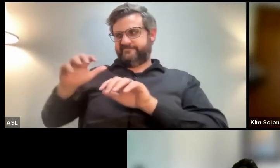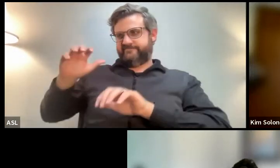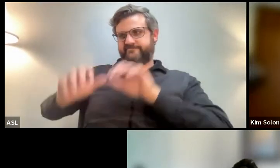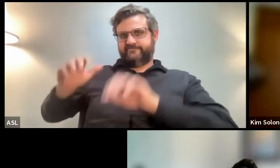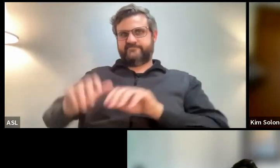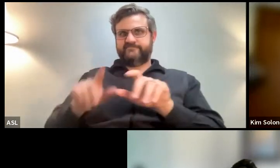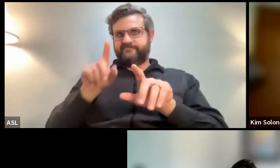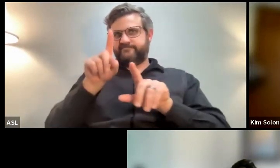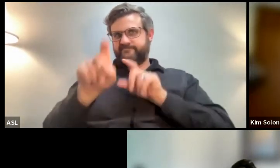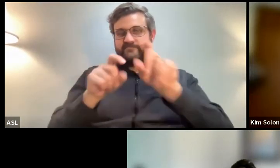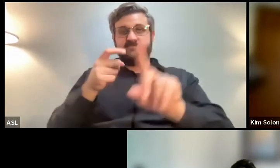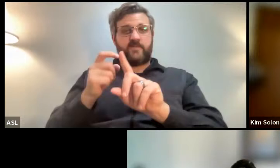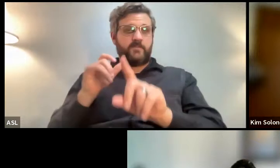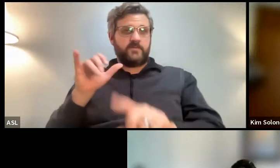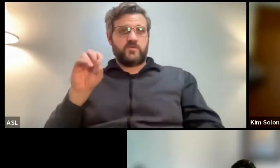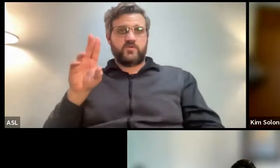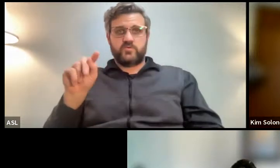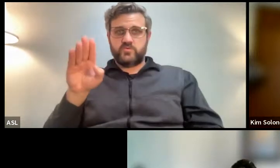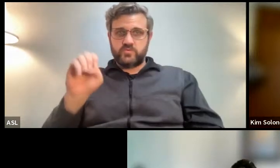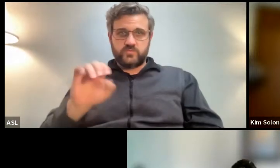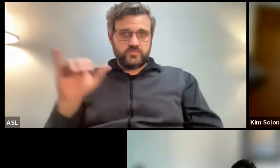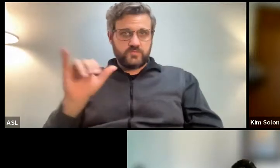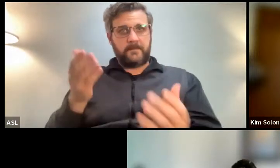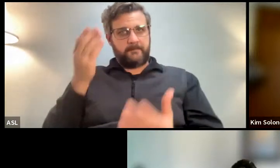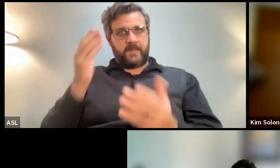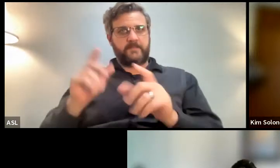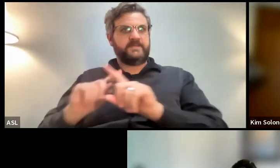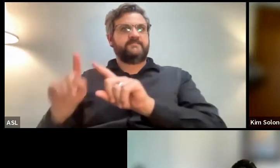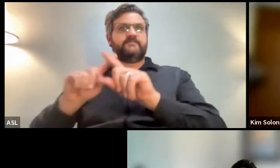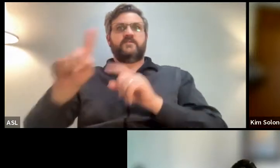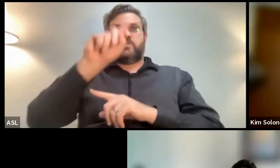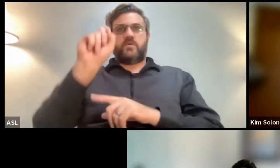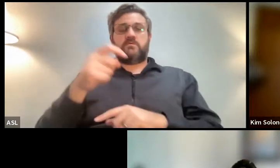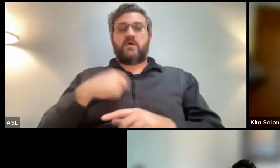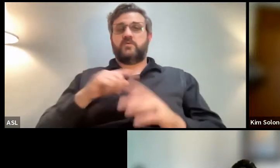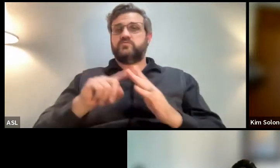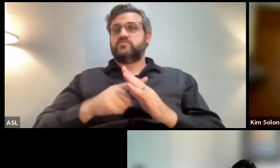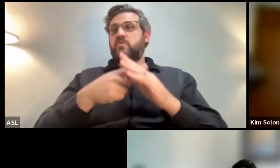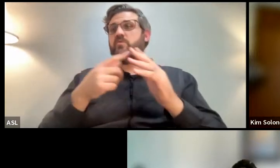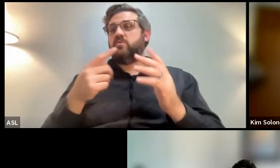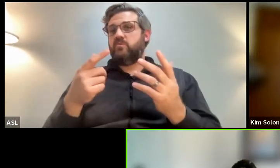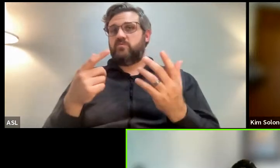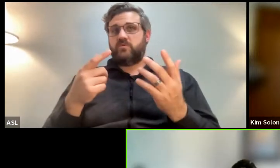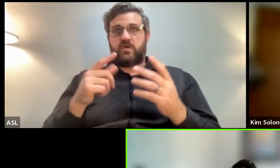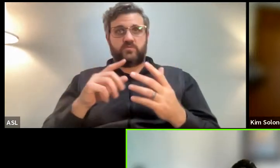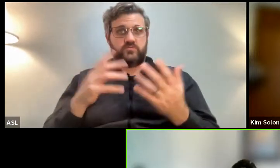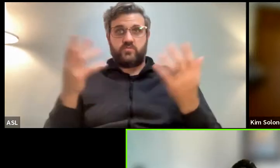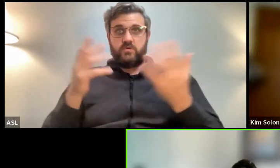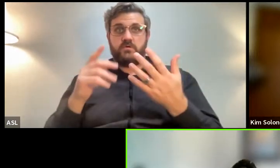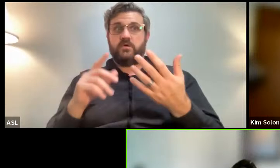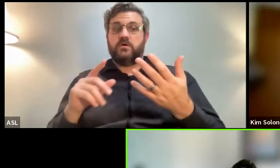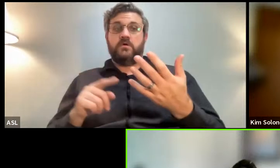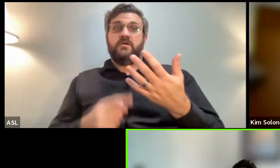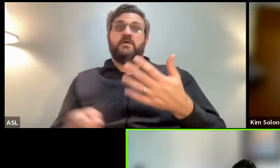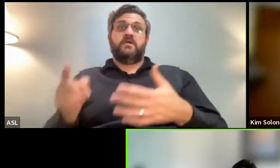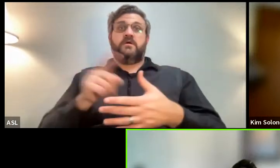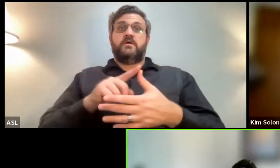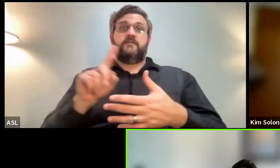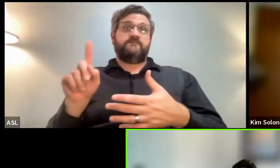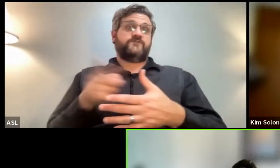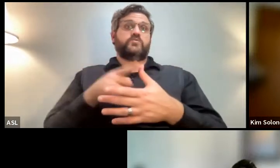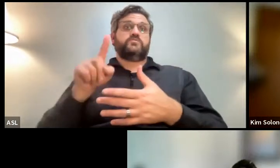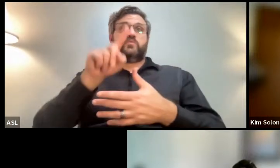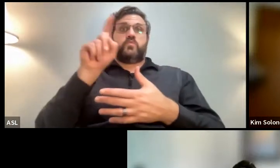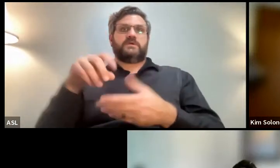on YouTube, so we might get a couple of questions from different spots. And I'm just gonna start going back to the first question that is